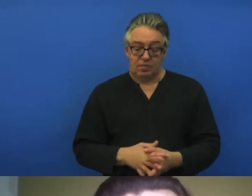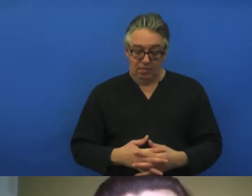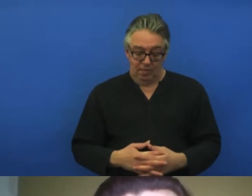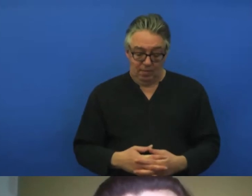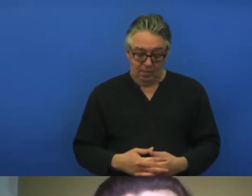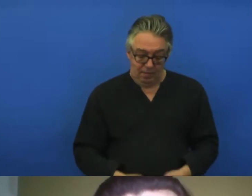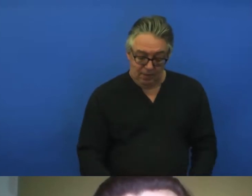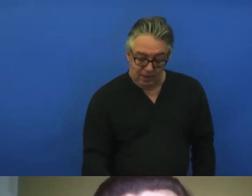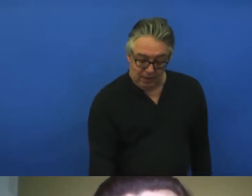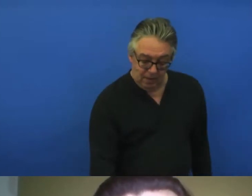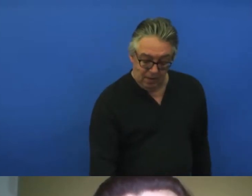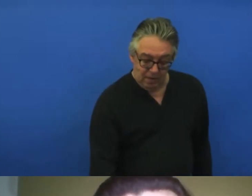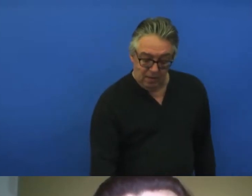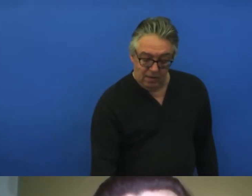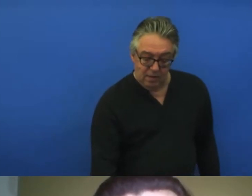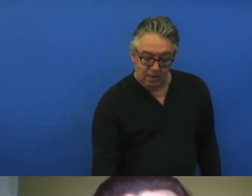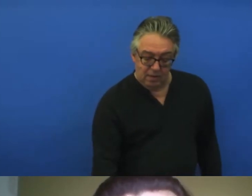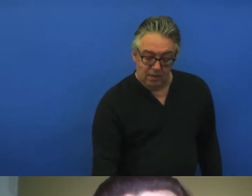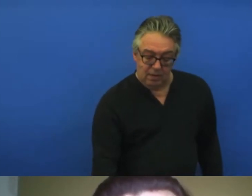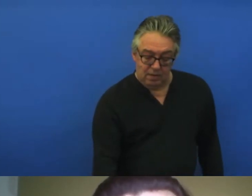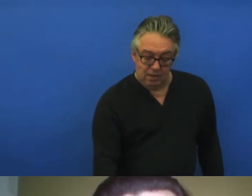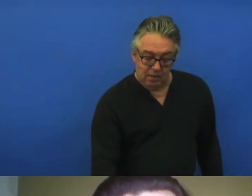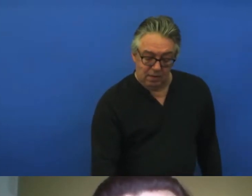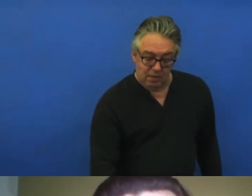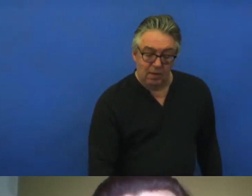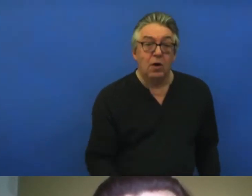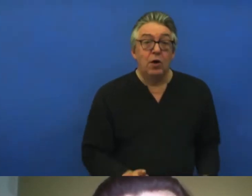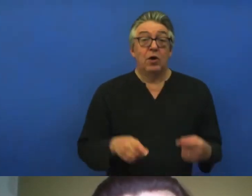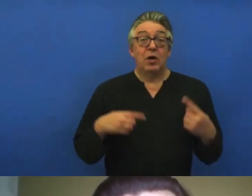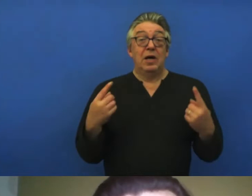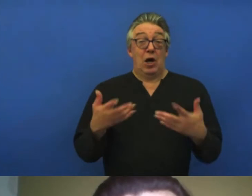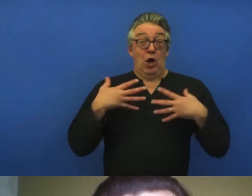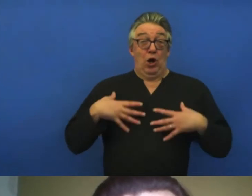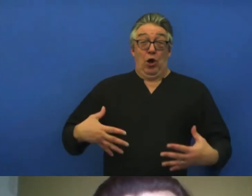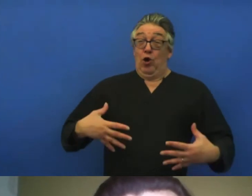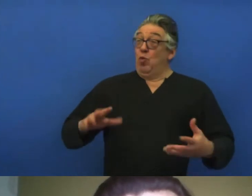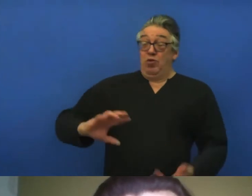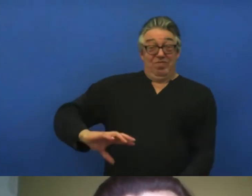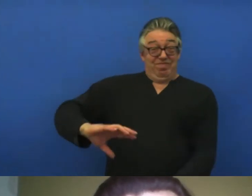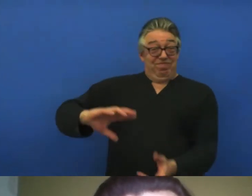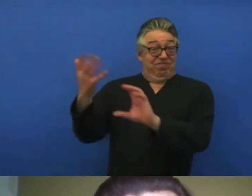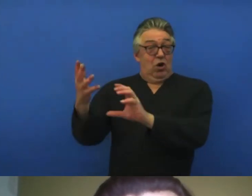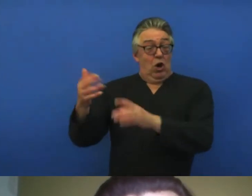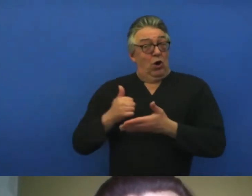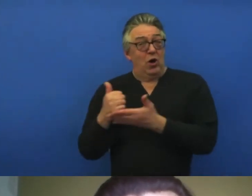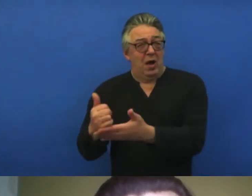Asma, how we can the humanitarian crisis solution be strengthened and applies more